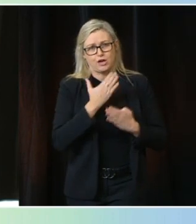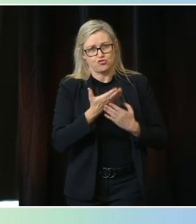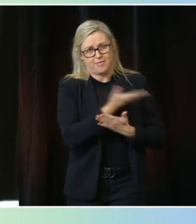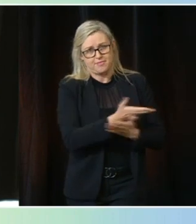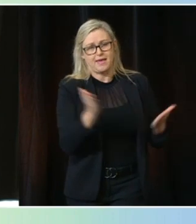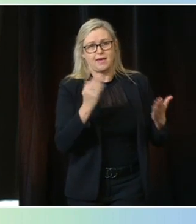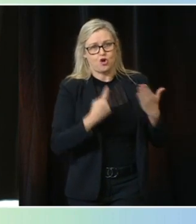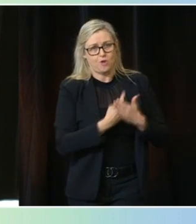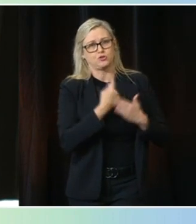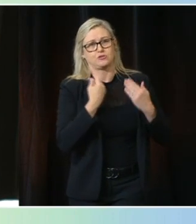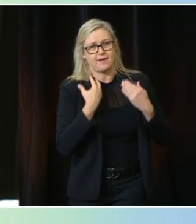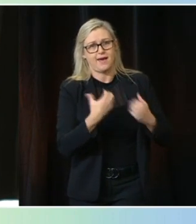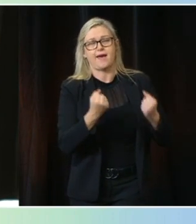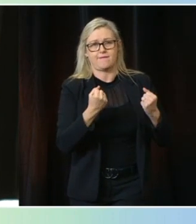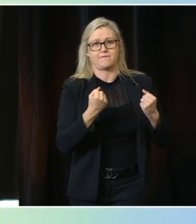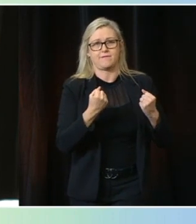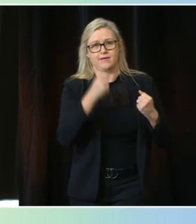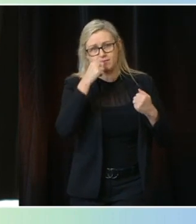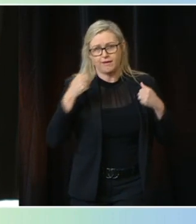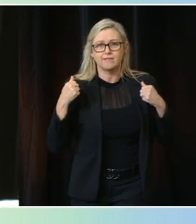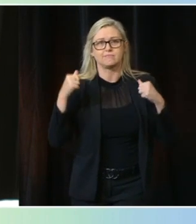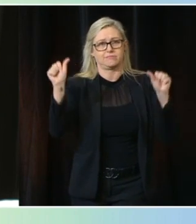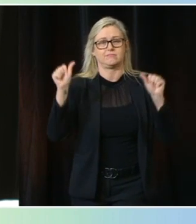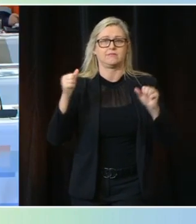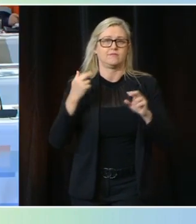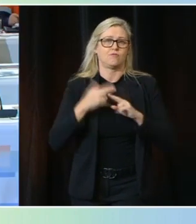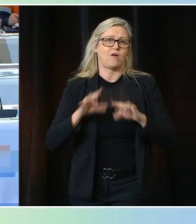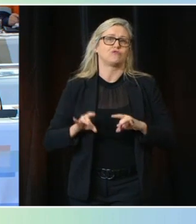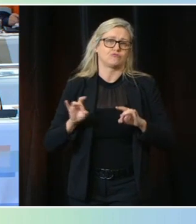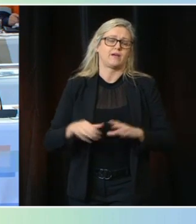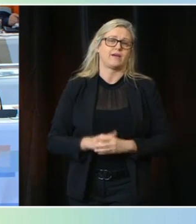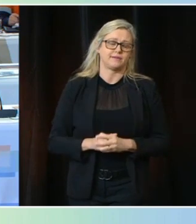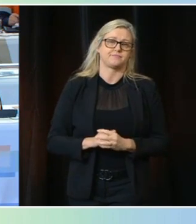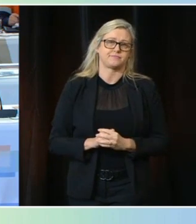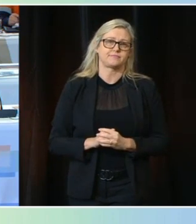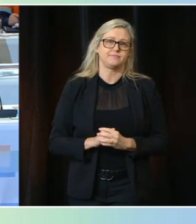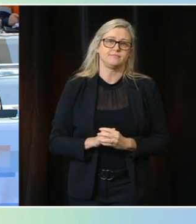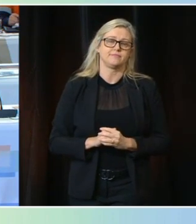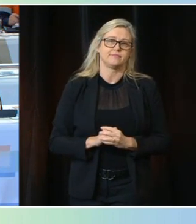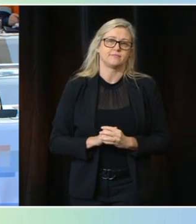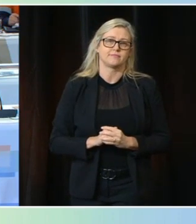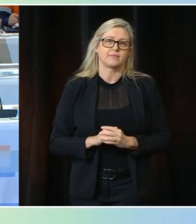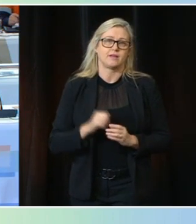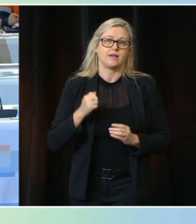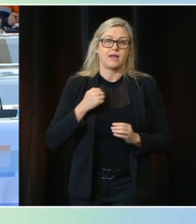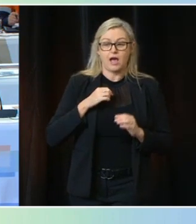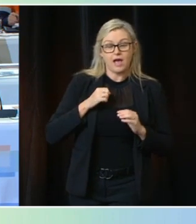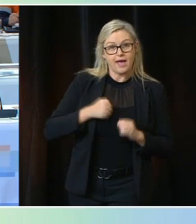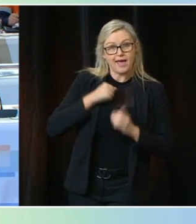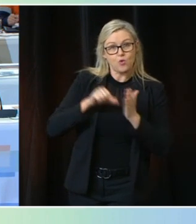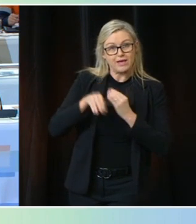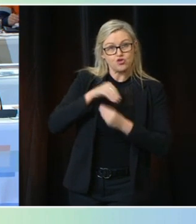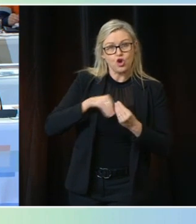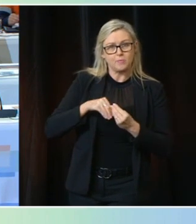that is this great country's promise the Australian economy is not some abstract concept